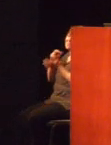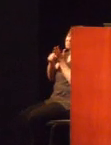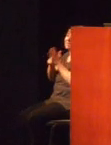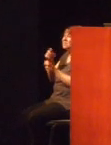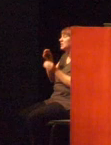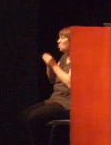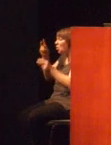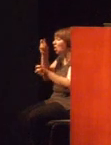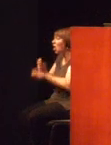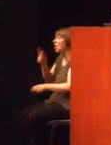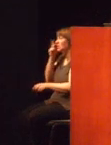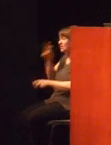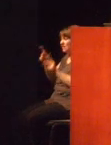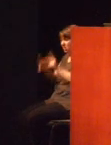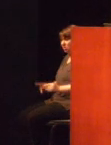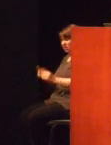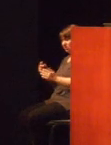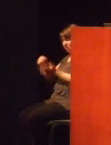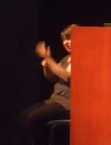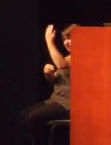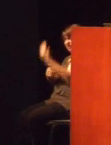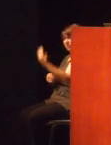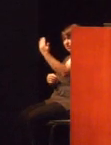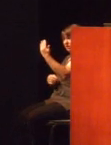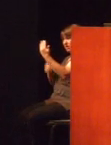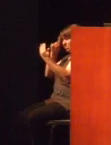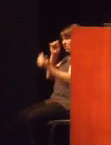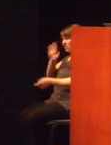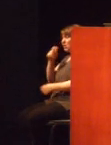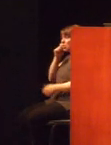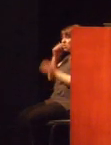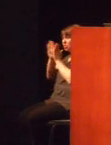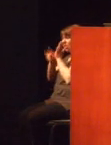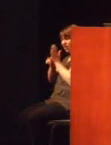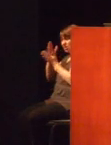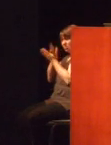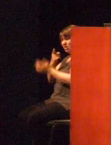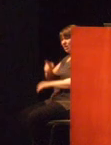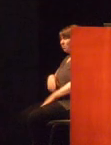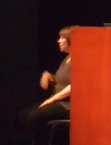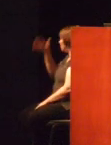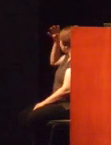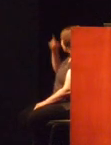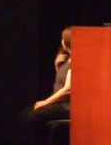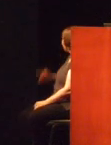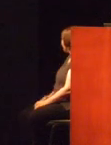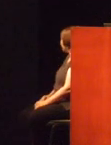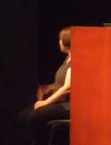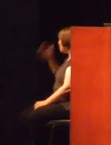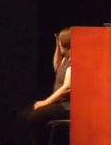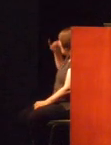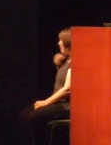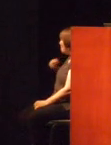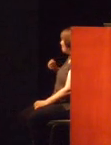to really see the person standing in front of us because their racial background is part of who they are. And my dad said, why would a